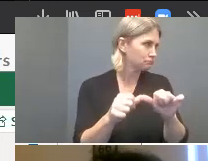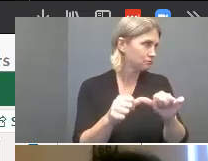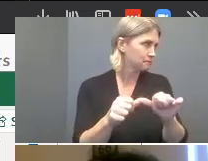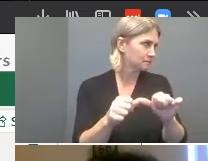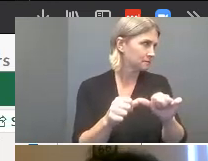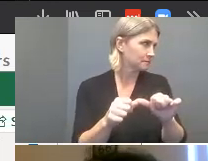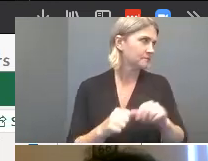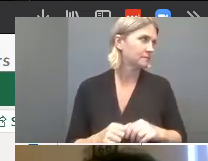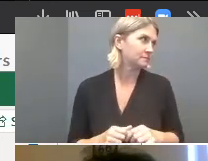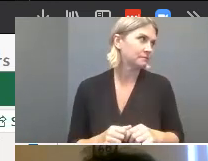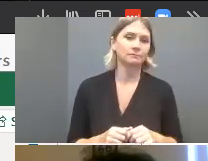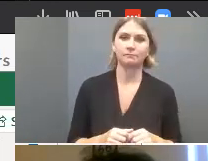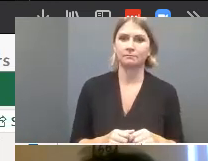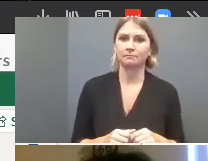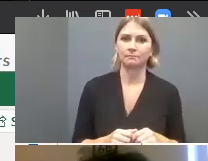Okay.